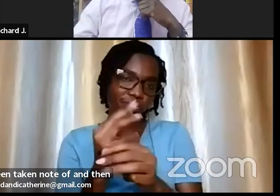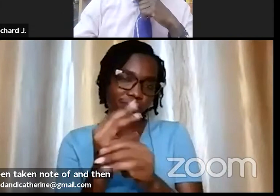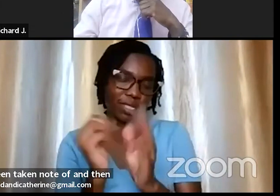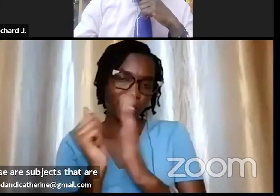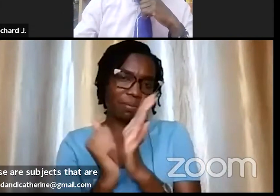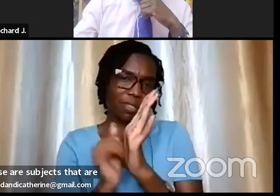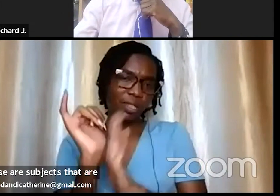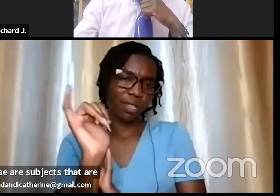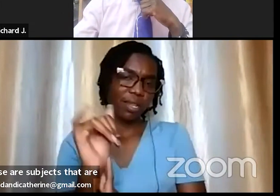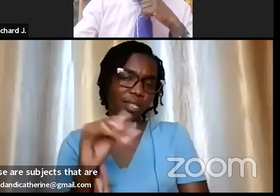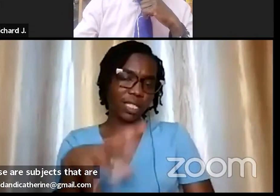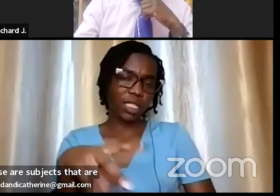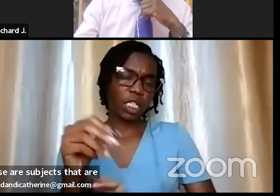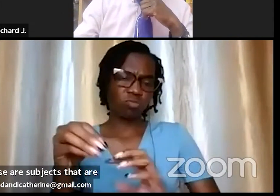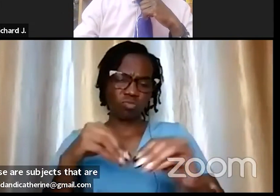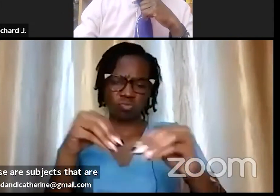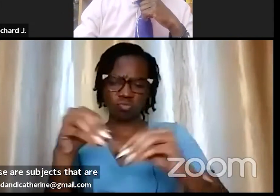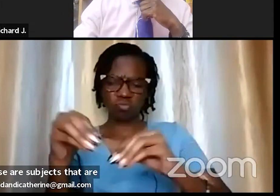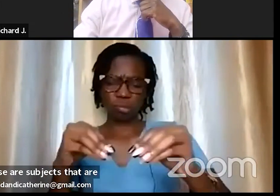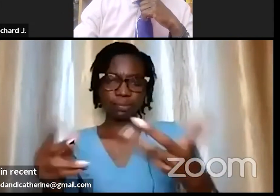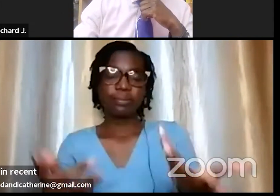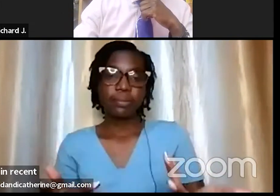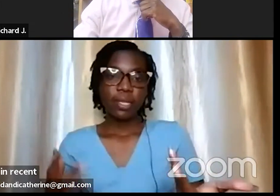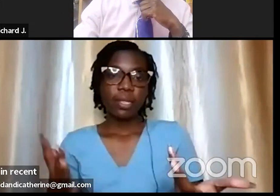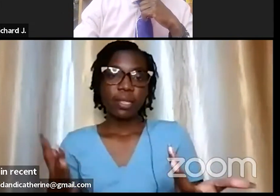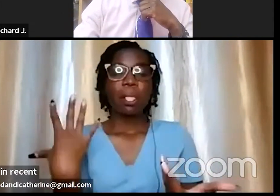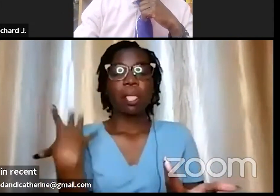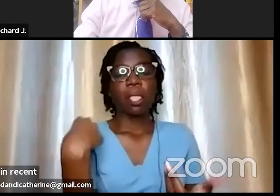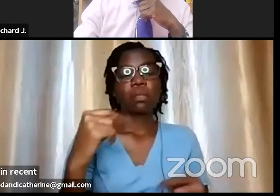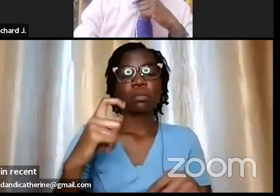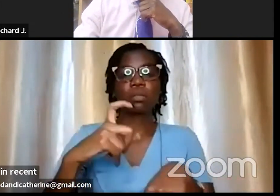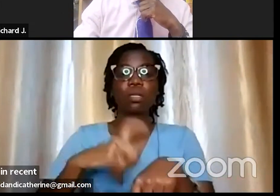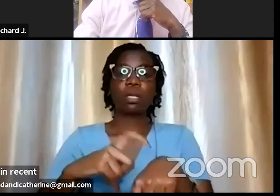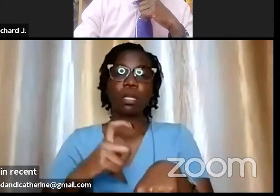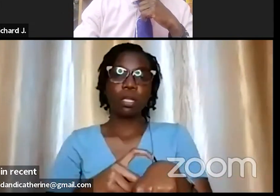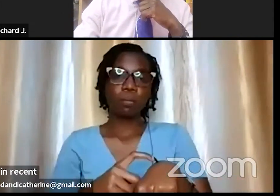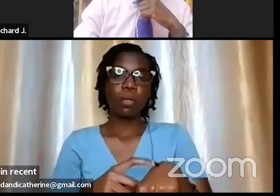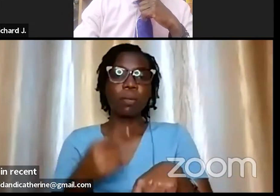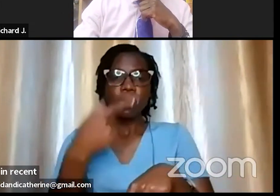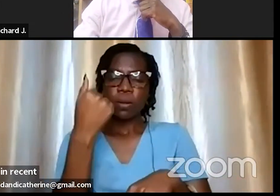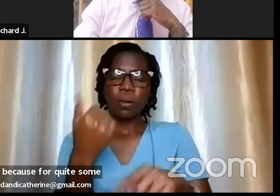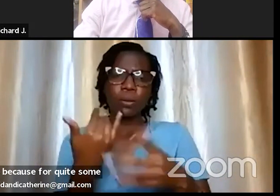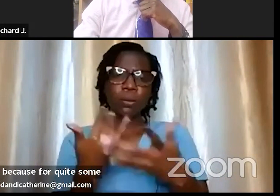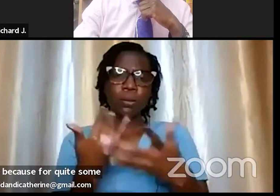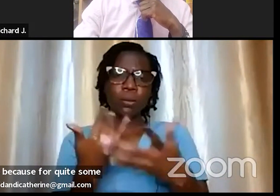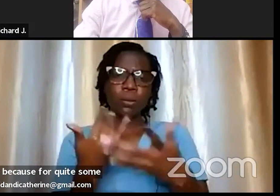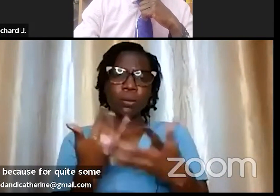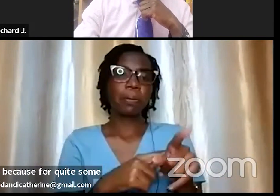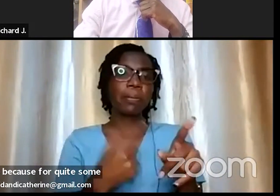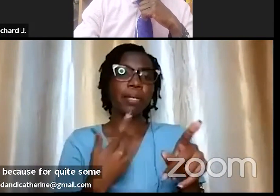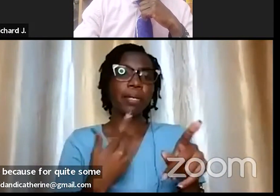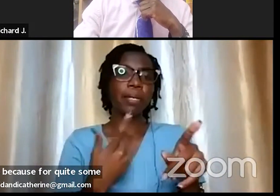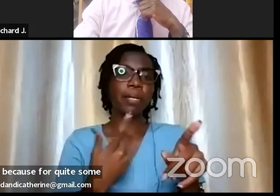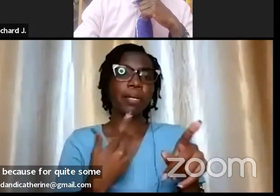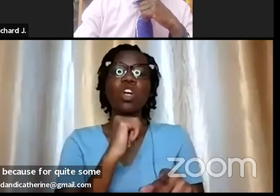shape in recent times, because for quite some time, we have not really